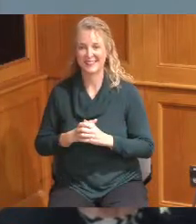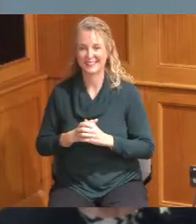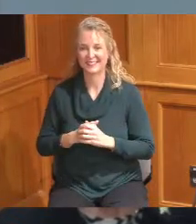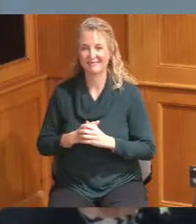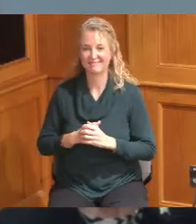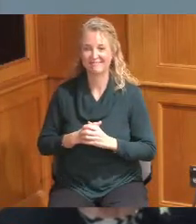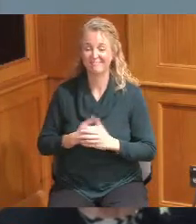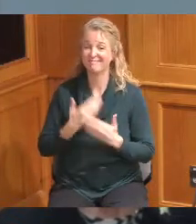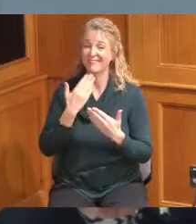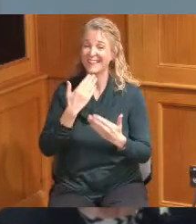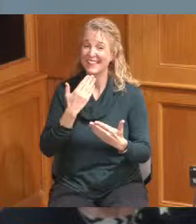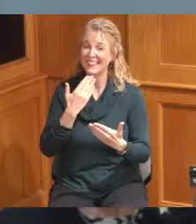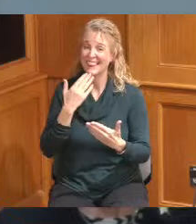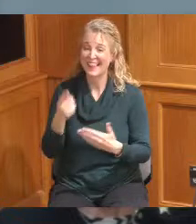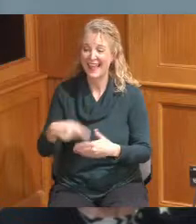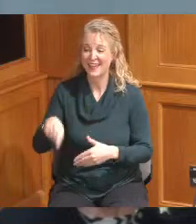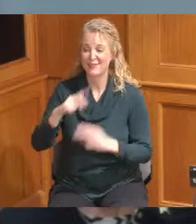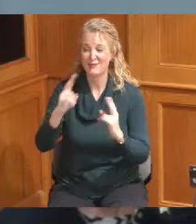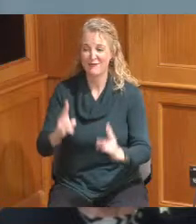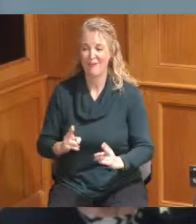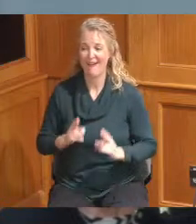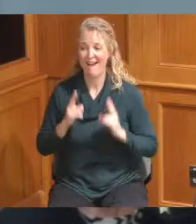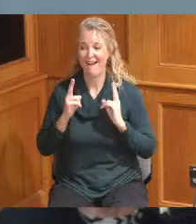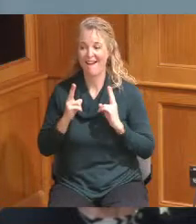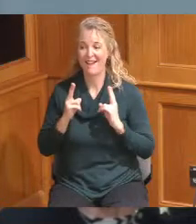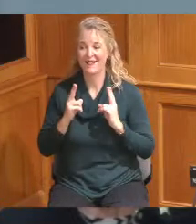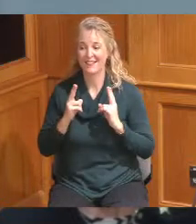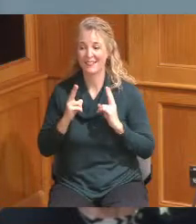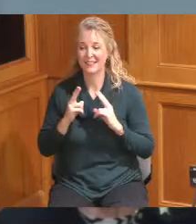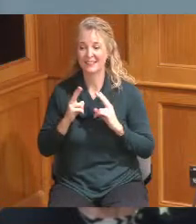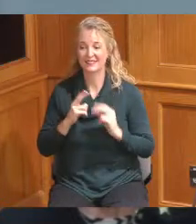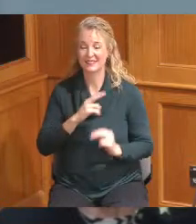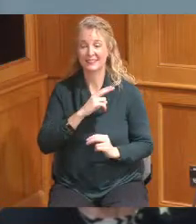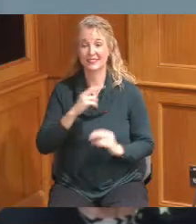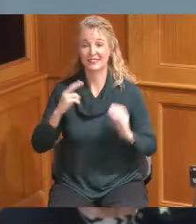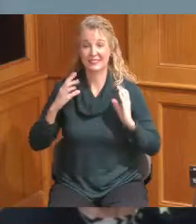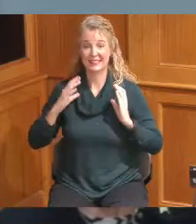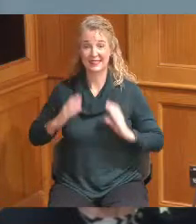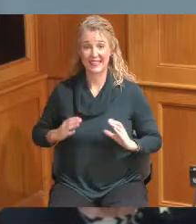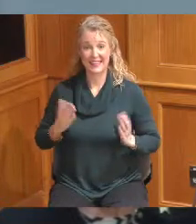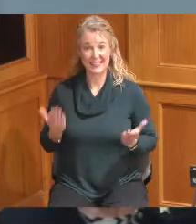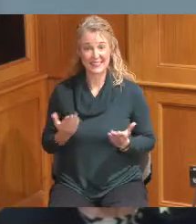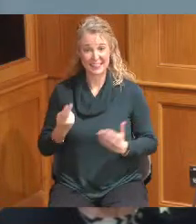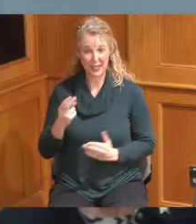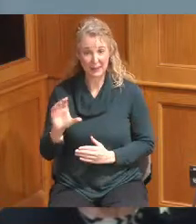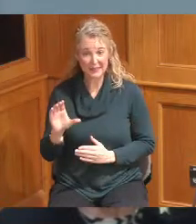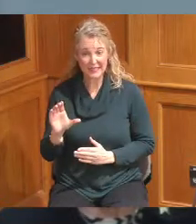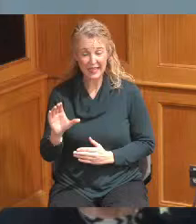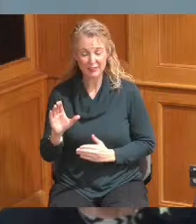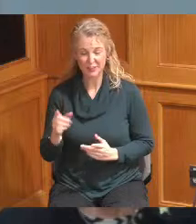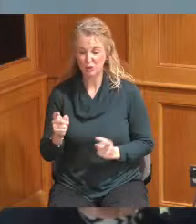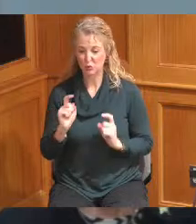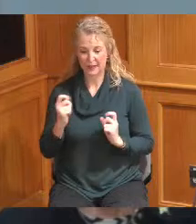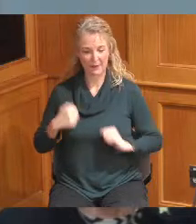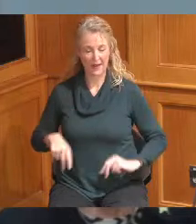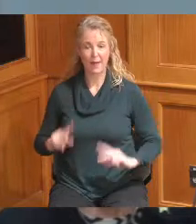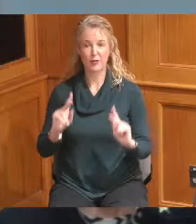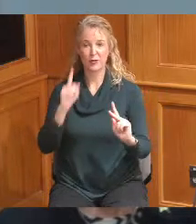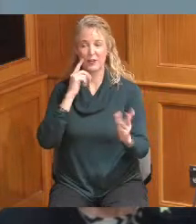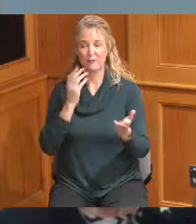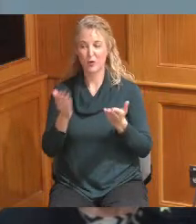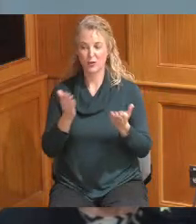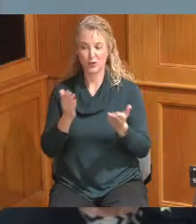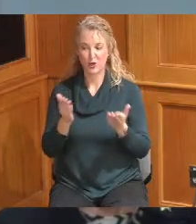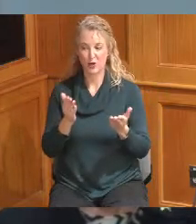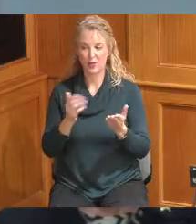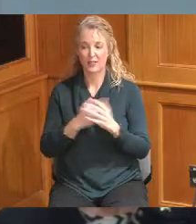And I want to thank you for this opportunity. And I want to thank the citizens of Hamilton County for the opportunity to serve in this role.